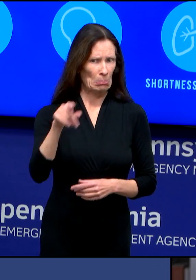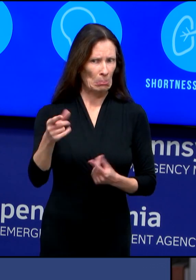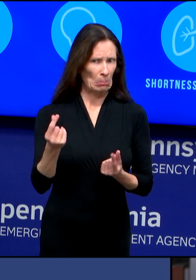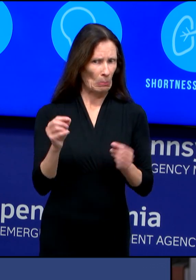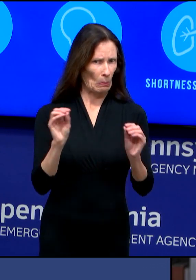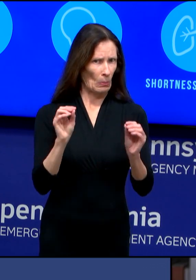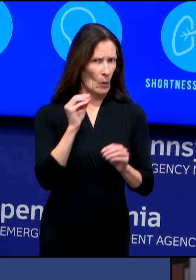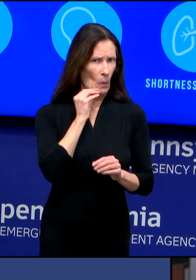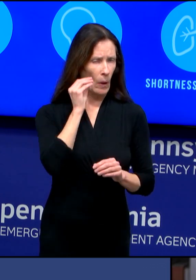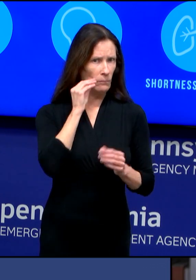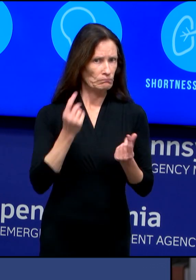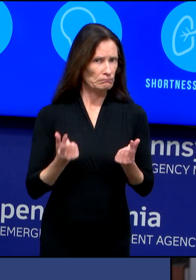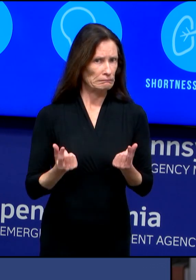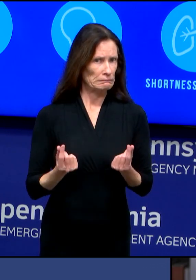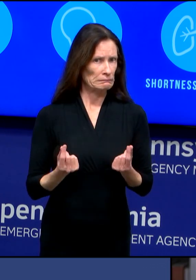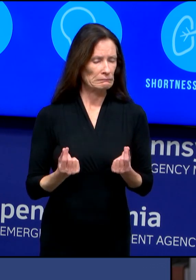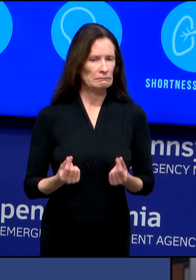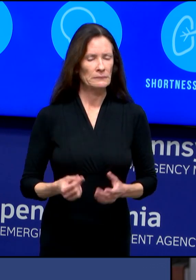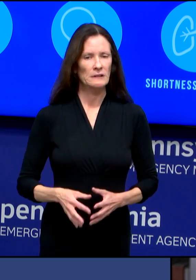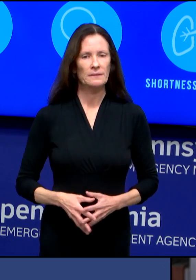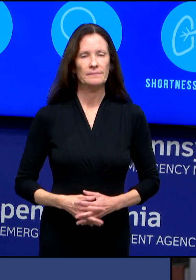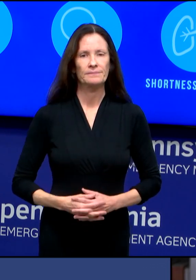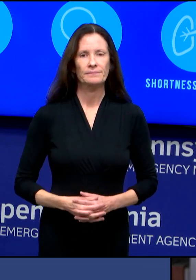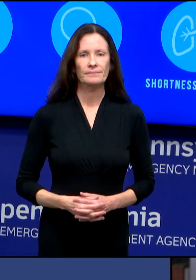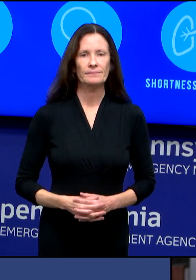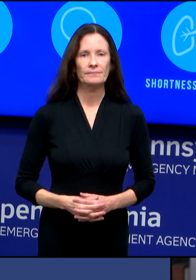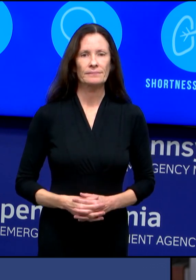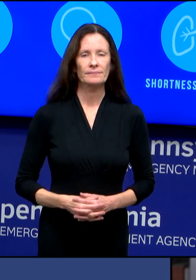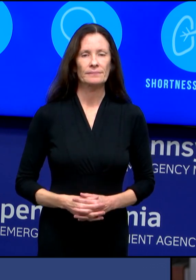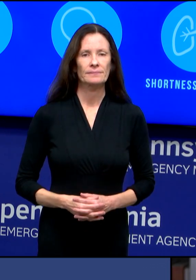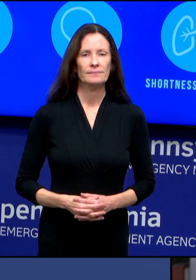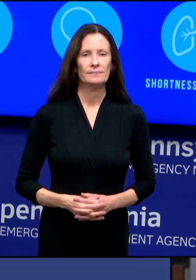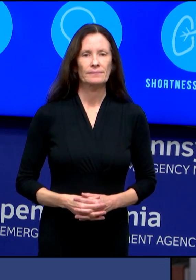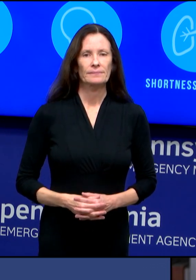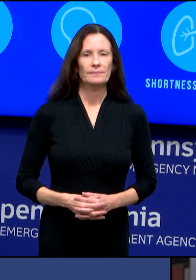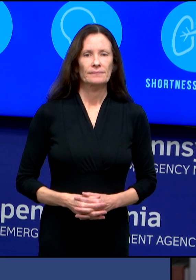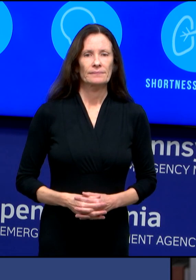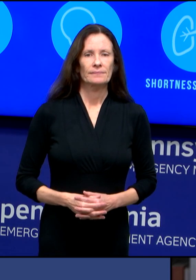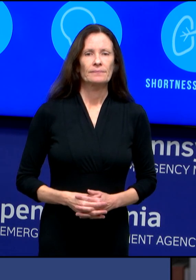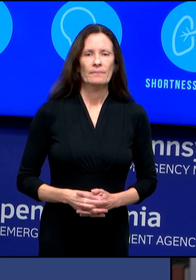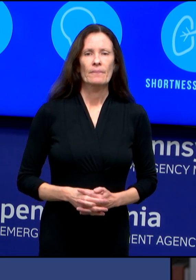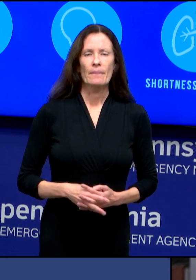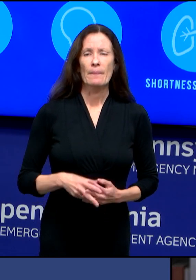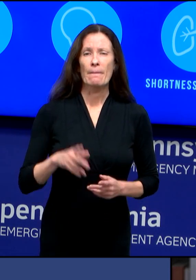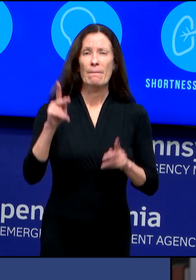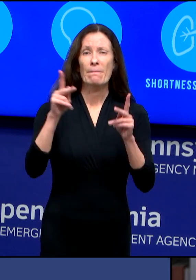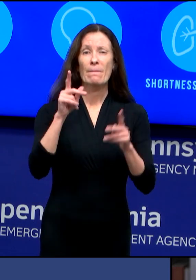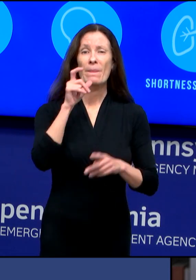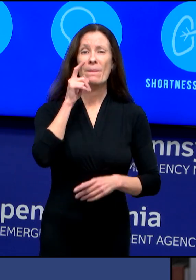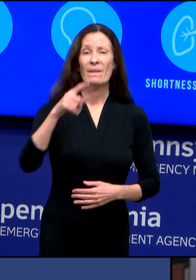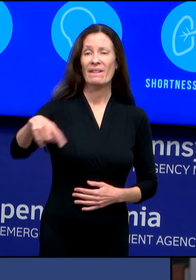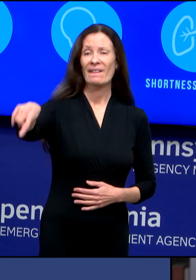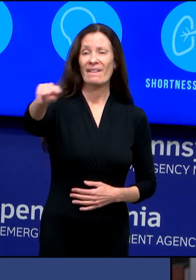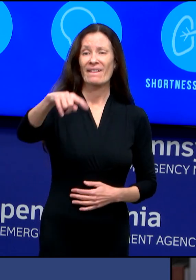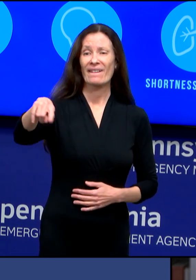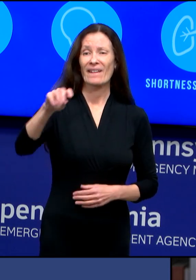Yeah, as I mentioned in my comments, the homeless population, we have a special concern for it. We're working